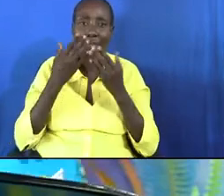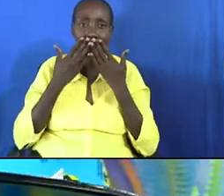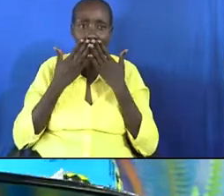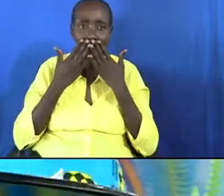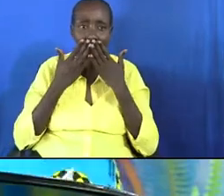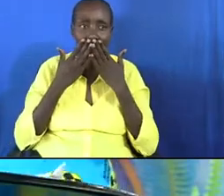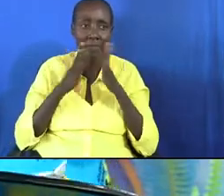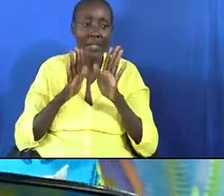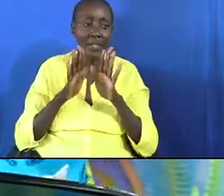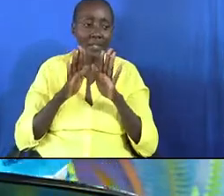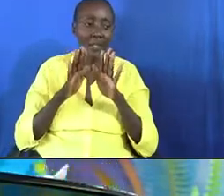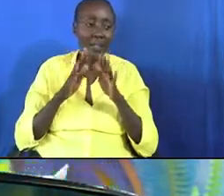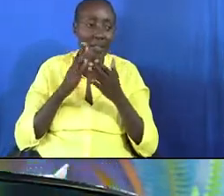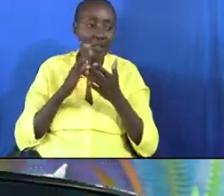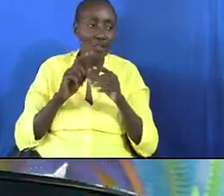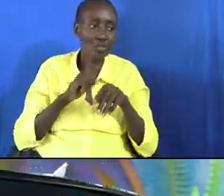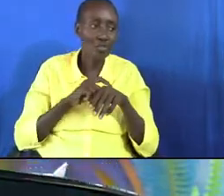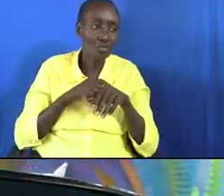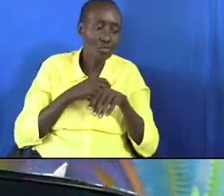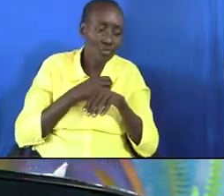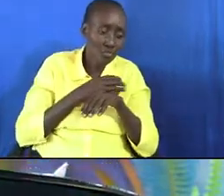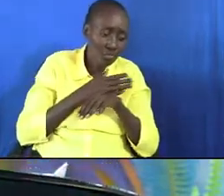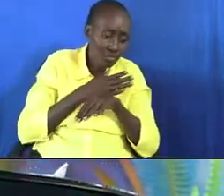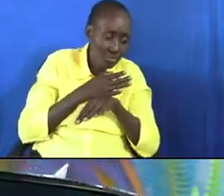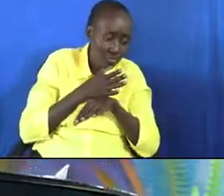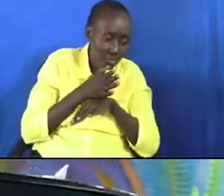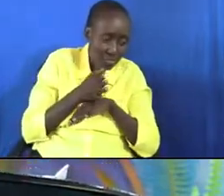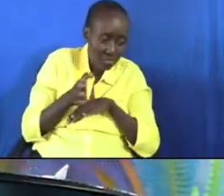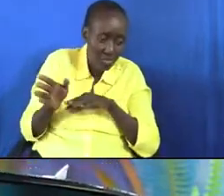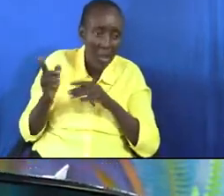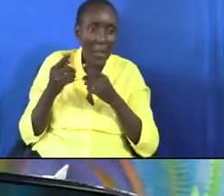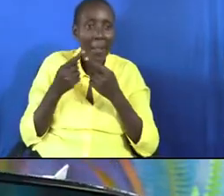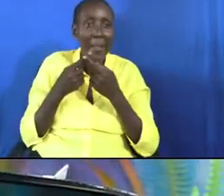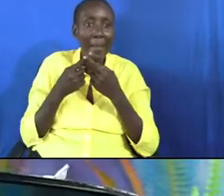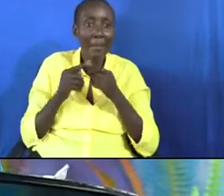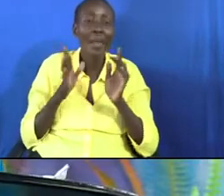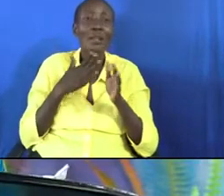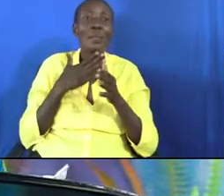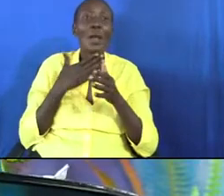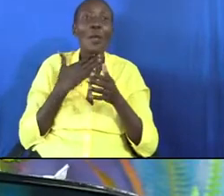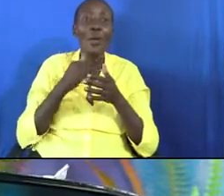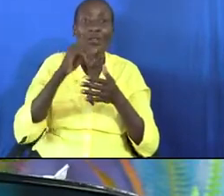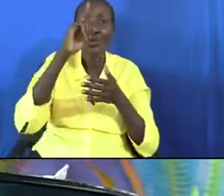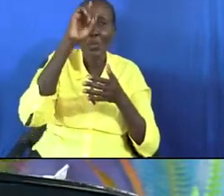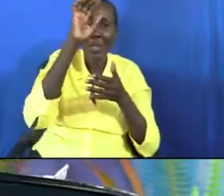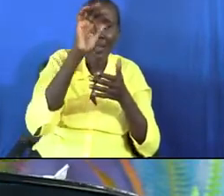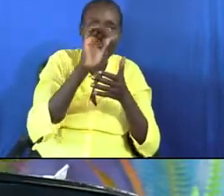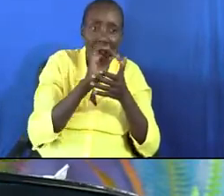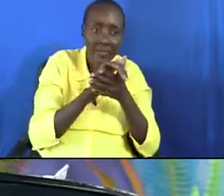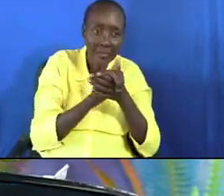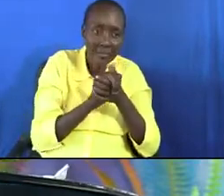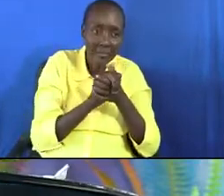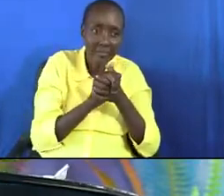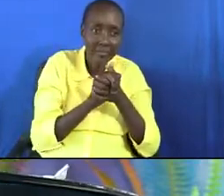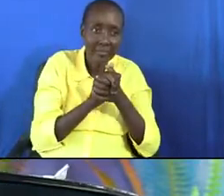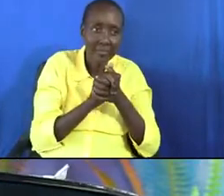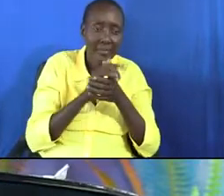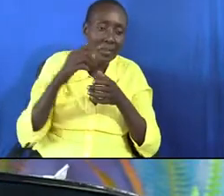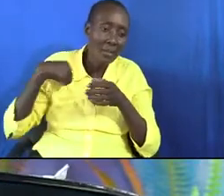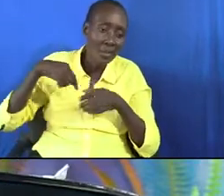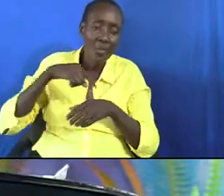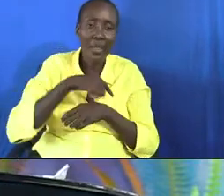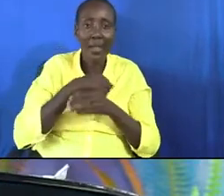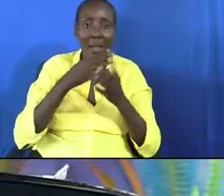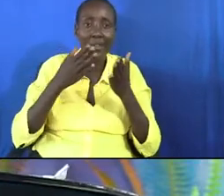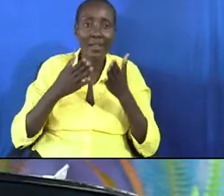I have taken quite a lot of your time, but I just want to believe we are